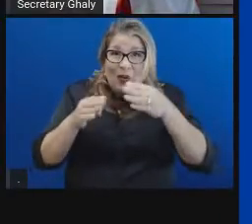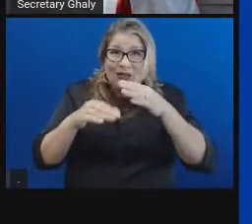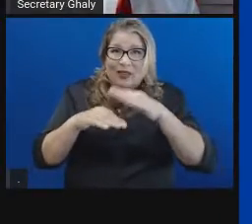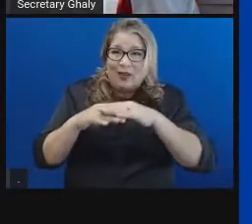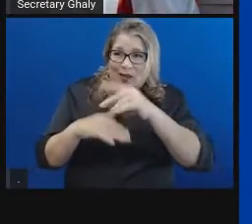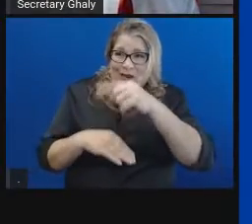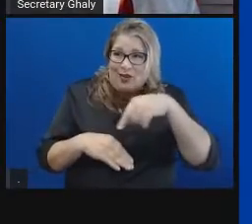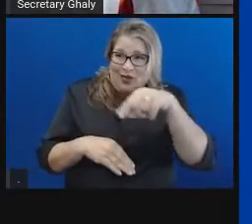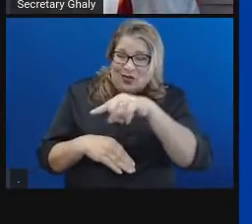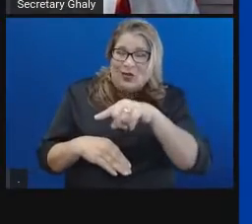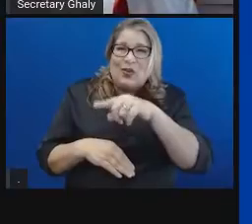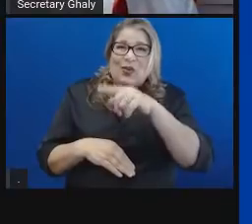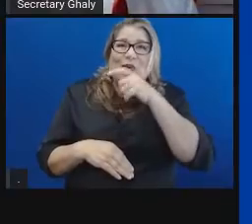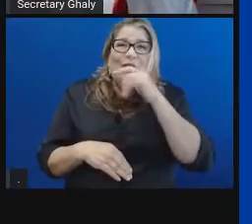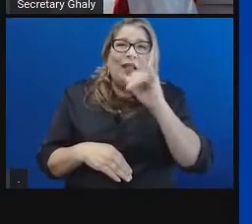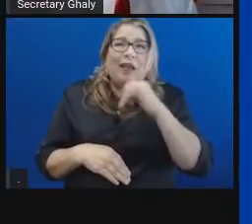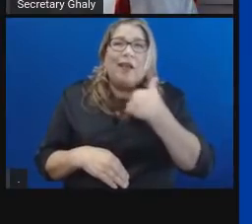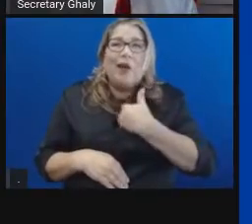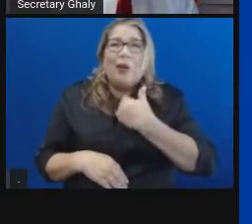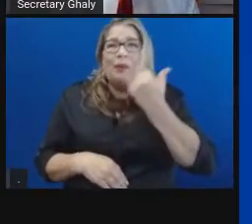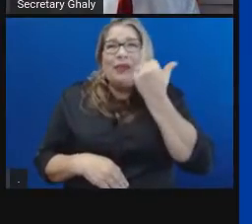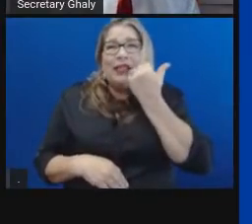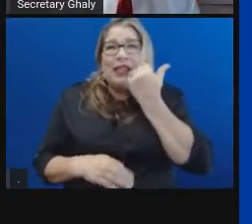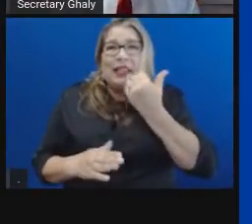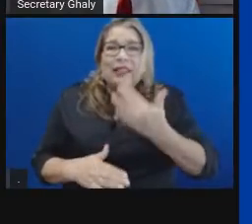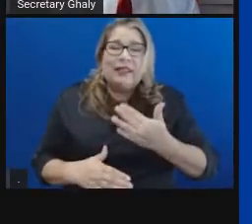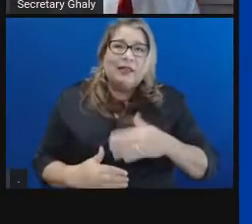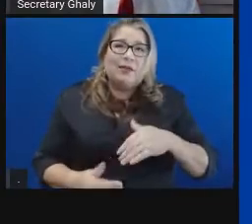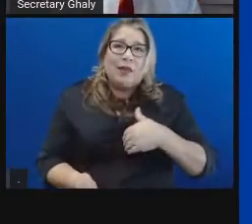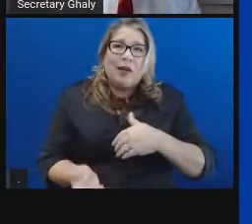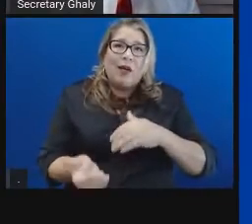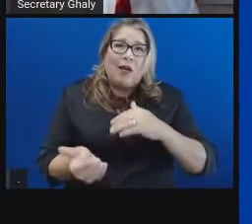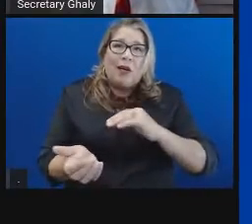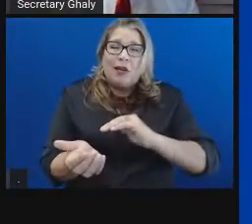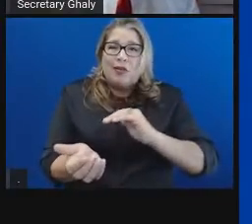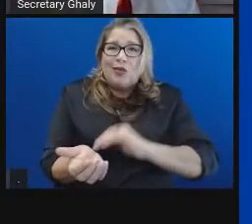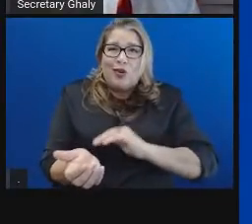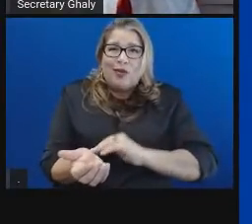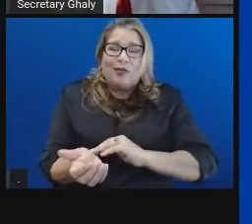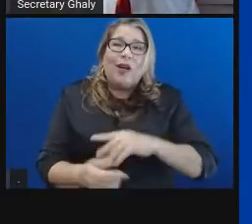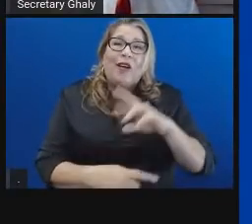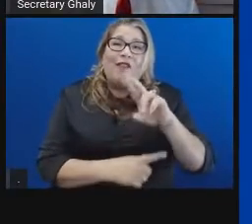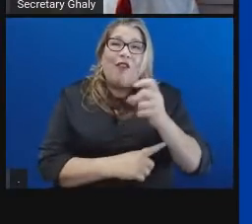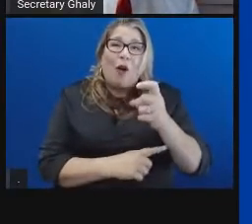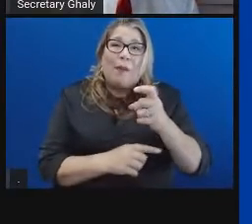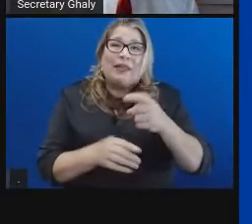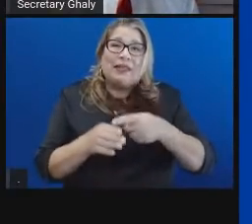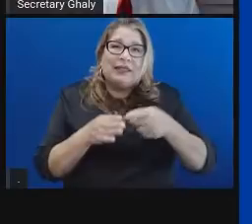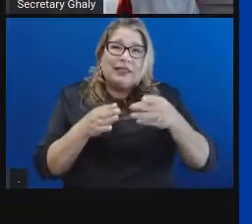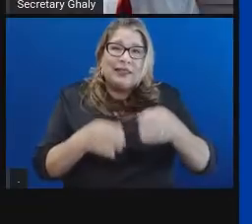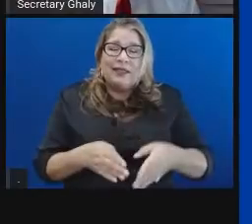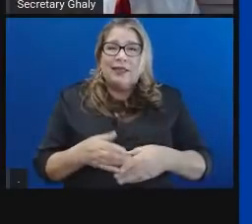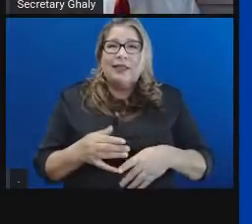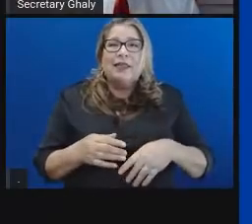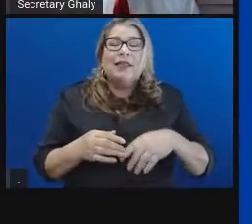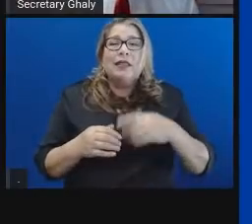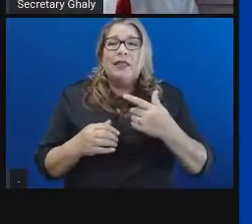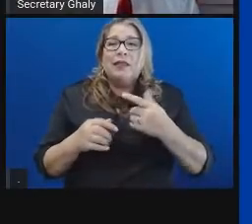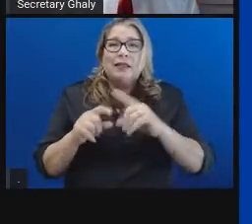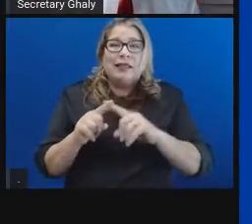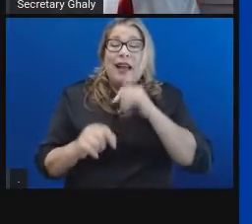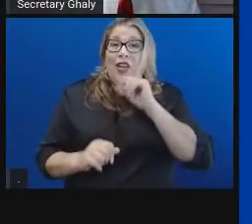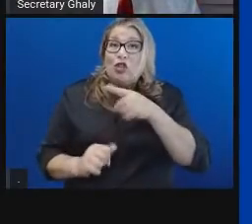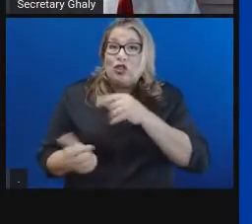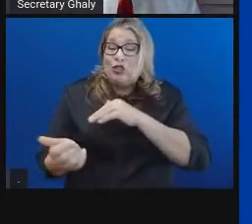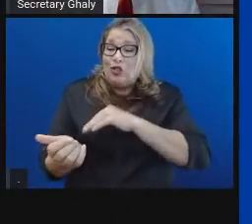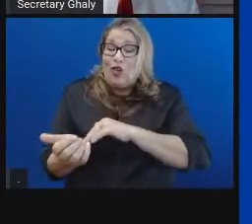those people like our dentists and our pharmacists and our primary care providers and our other specialty care providers, and not just the doctors